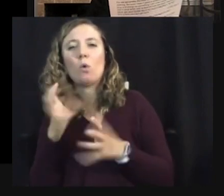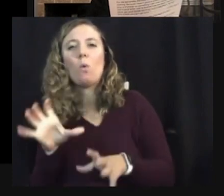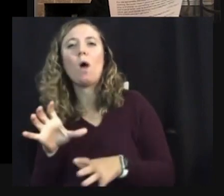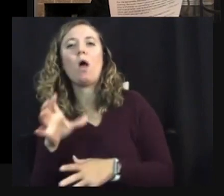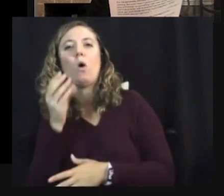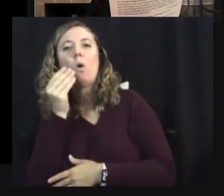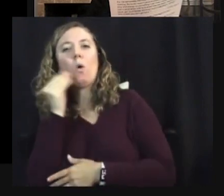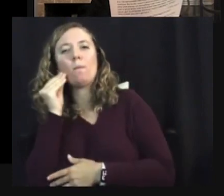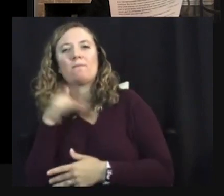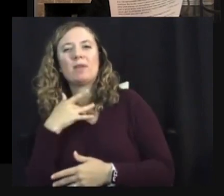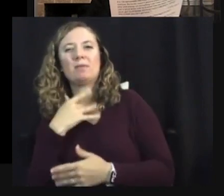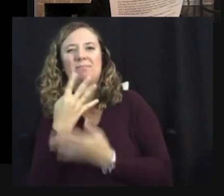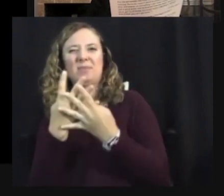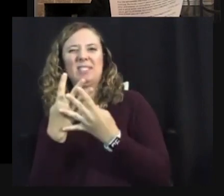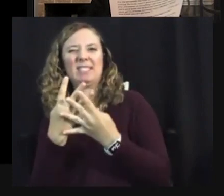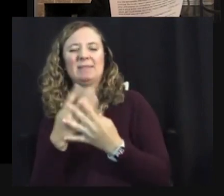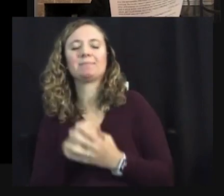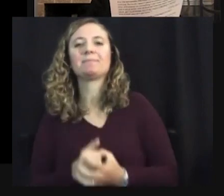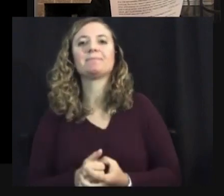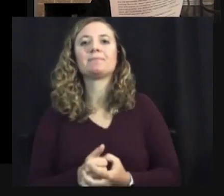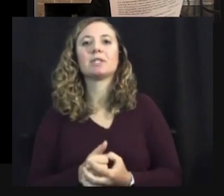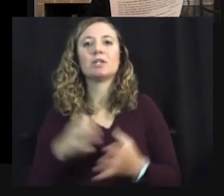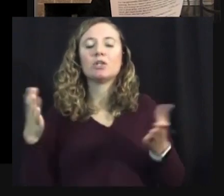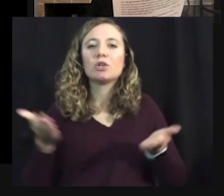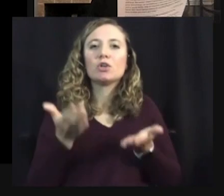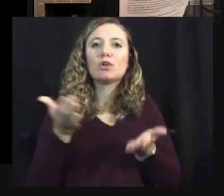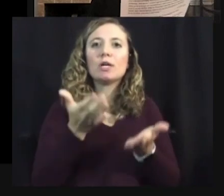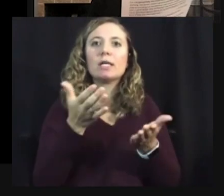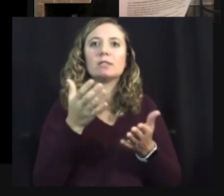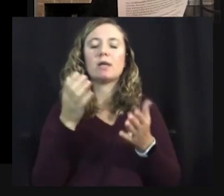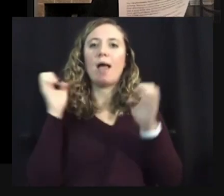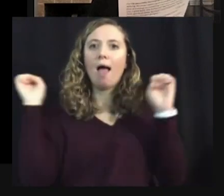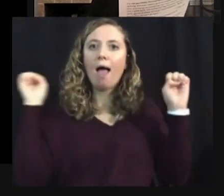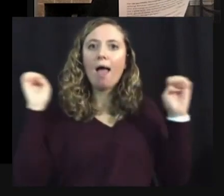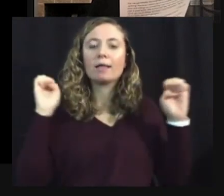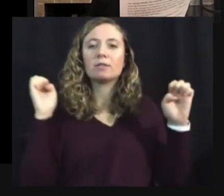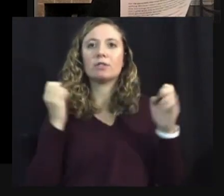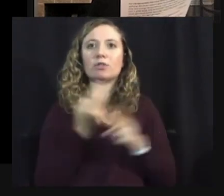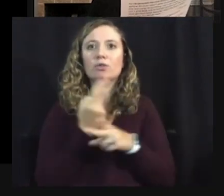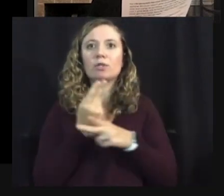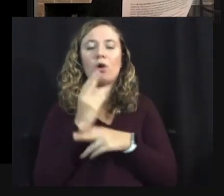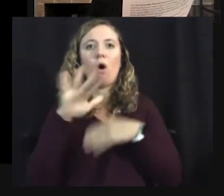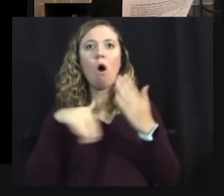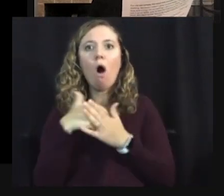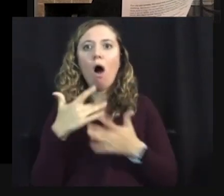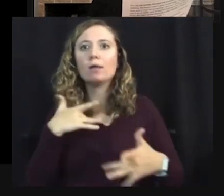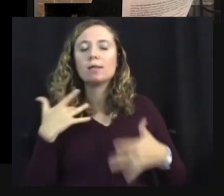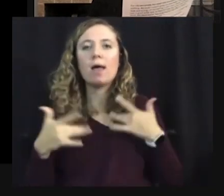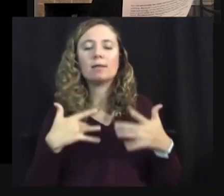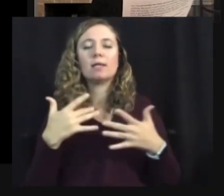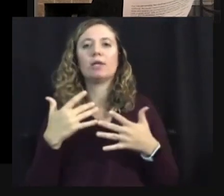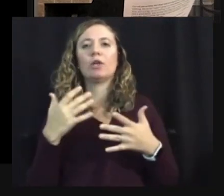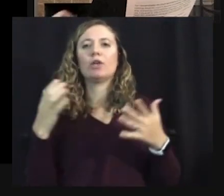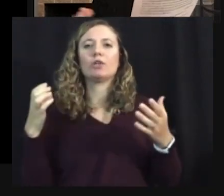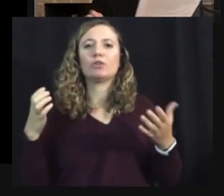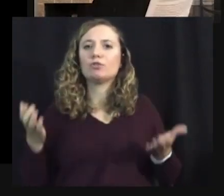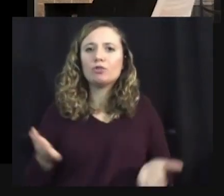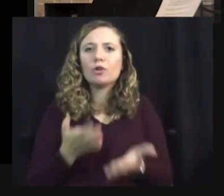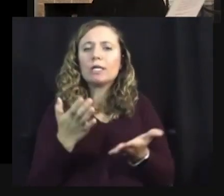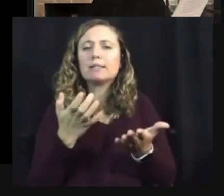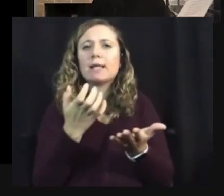something. Encourage exercises using all the available senses. Encourage anything that just feels